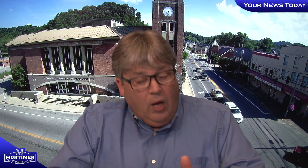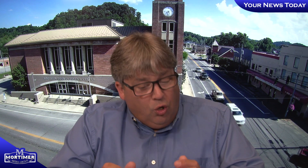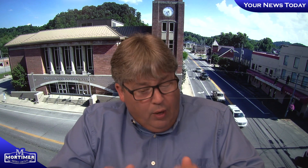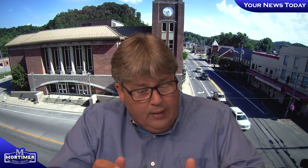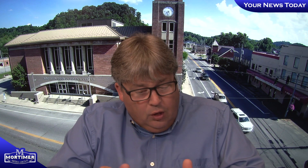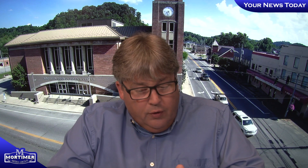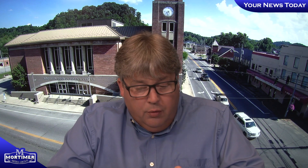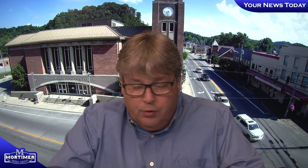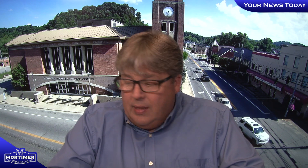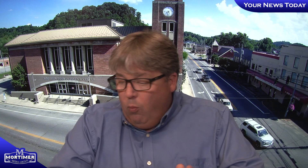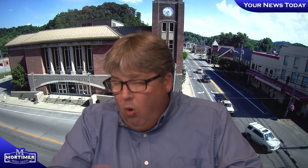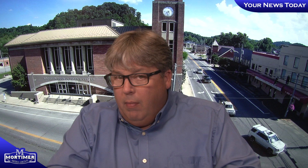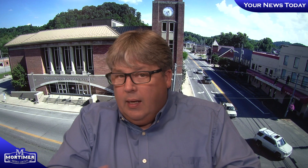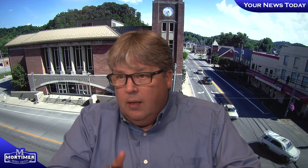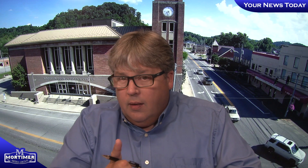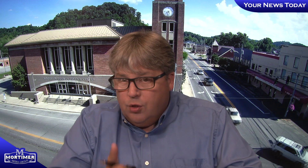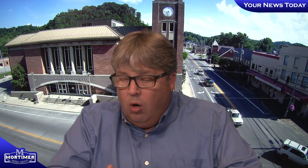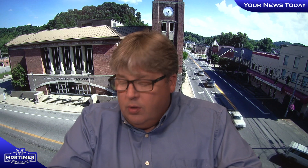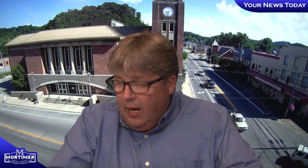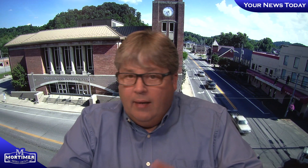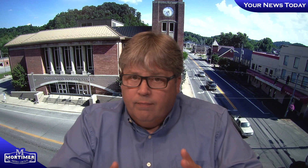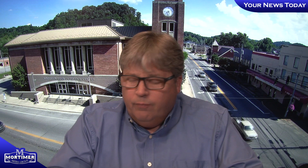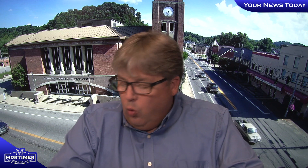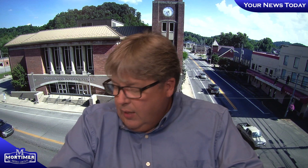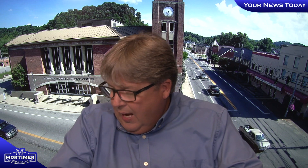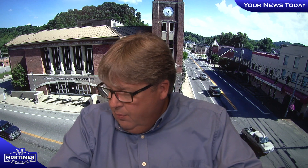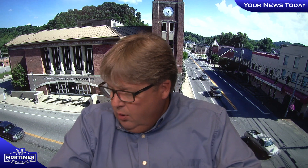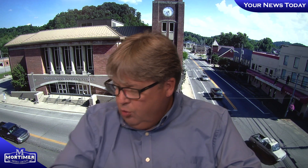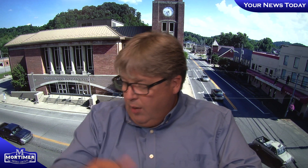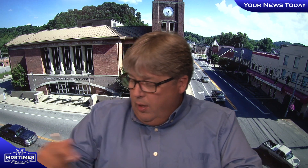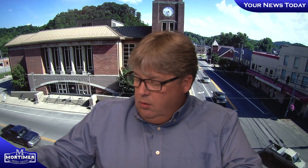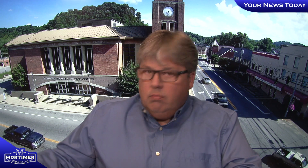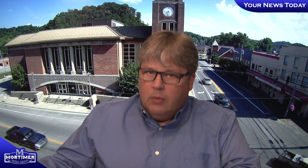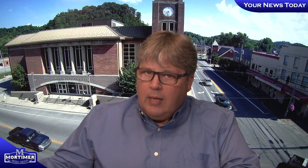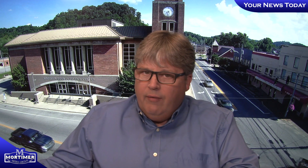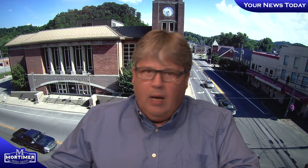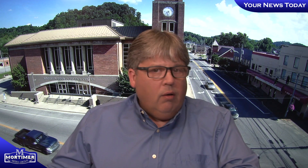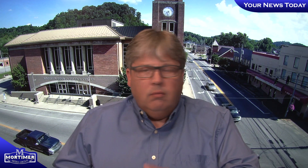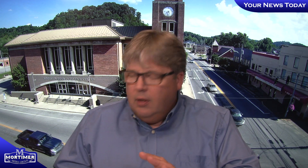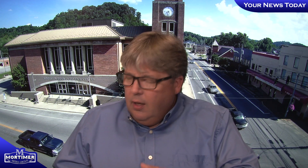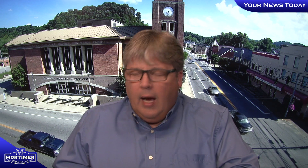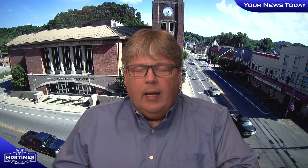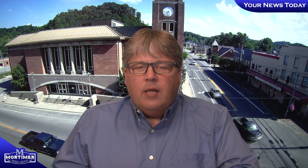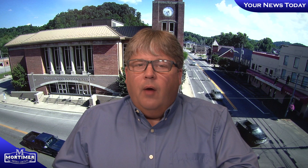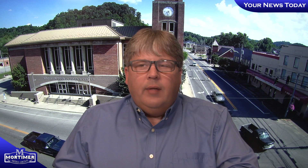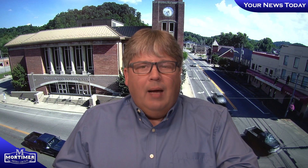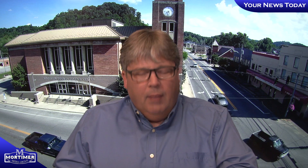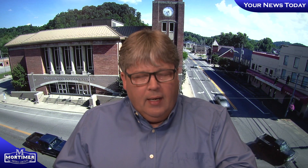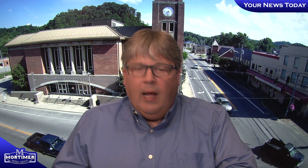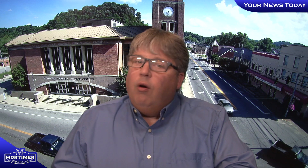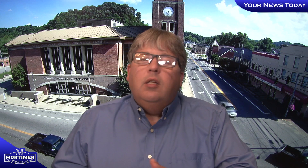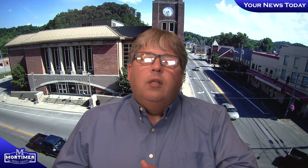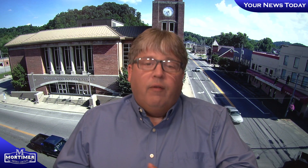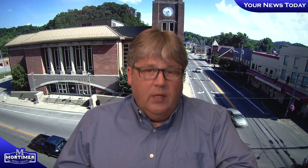I've got a great deal of news that won't make the show tonight for time constraint reasons. It's half an hour, and I get asked all the time,